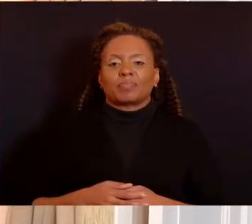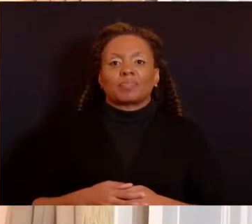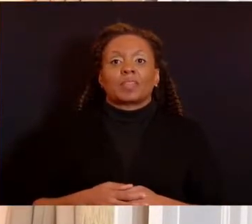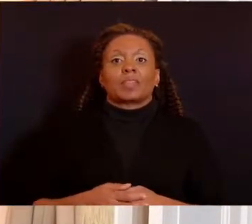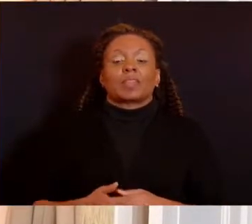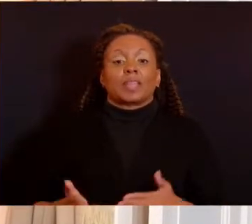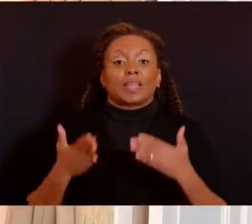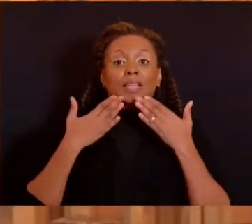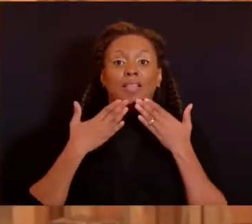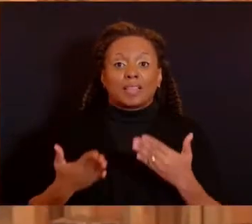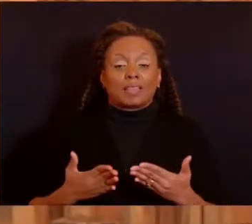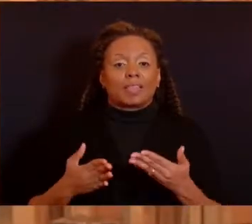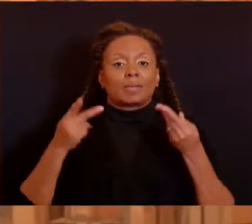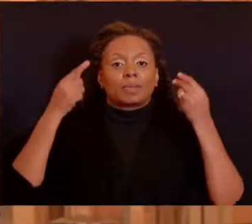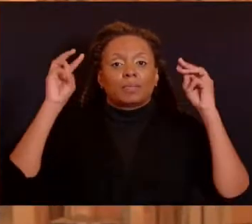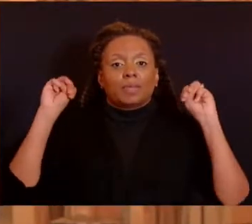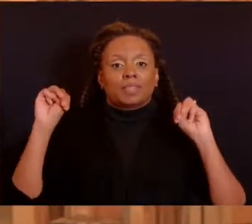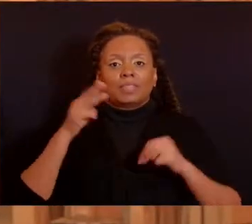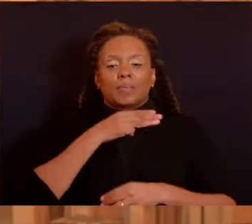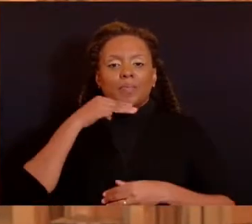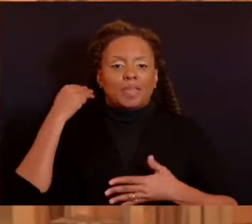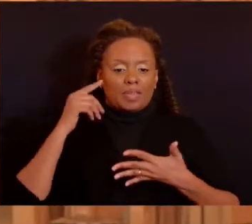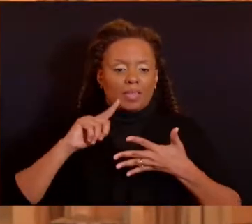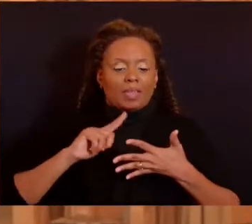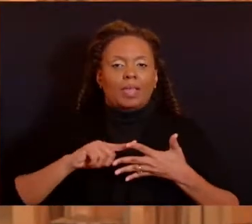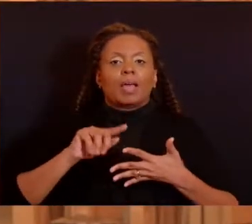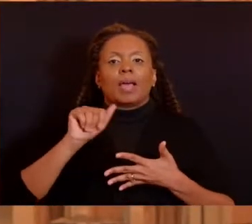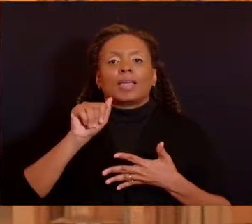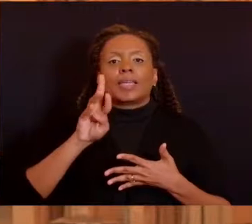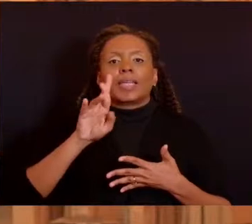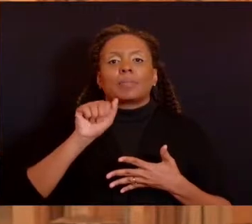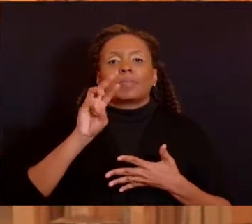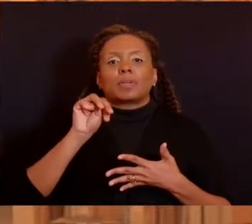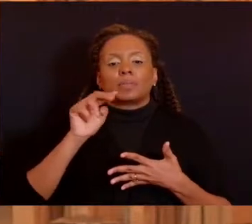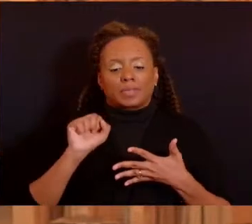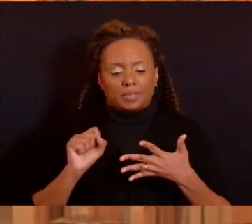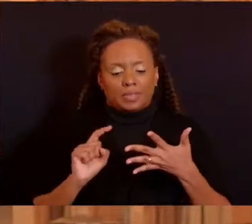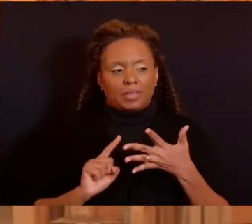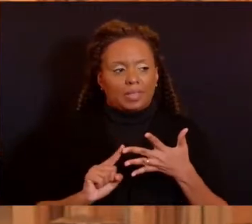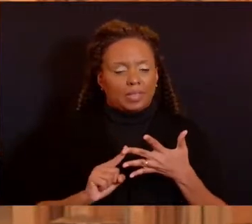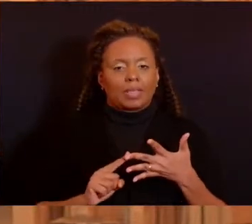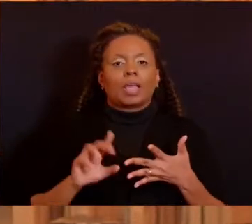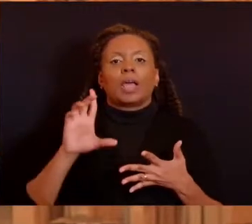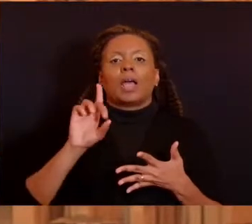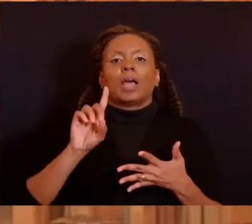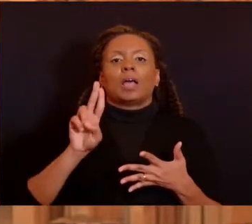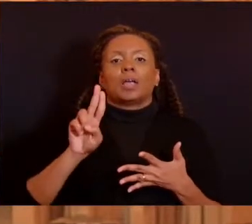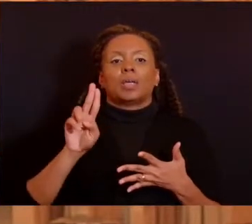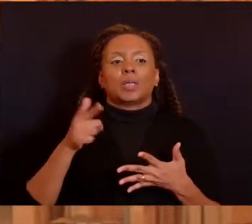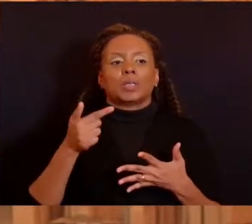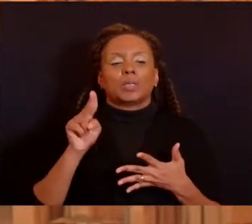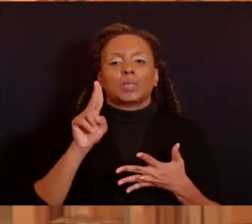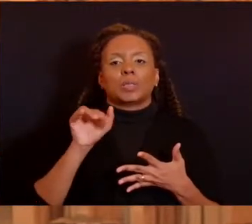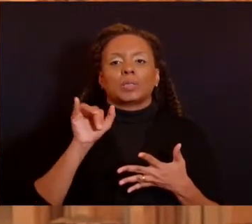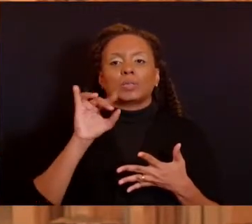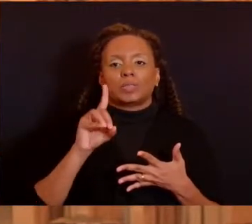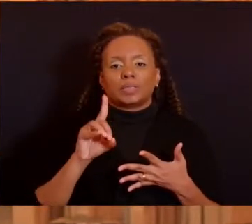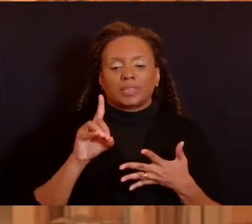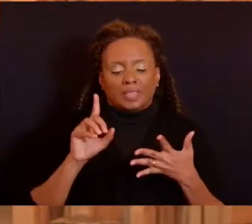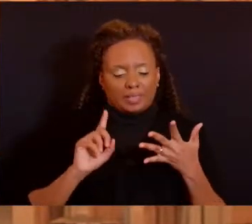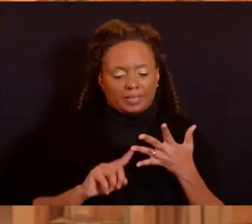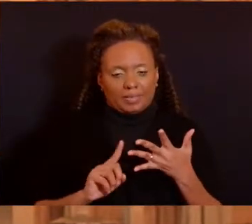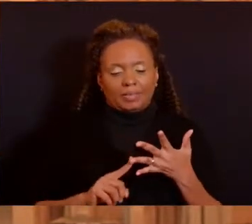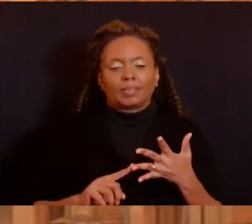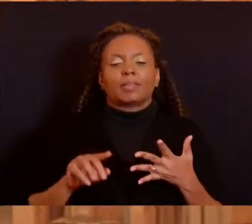Prime Minister, the Honourable Mia Amor Mottley, the Minister of Home Affairs, Information and Public Affairs, the Honourable Wilfred Abrams, the Minister of